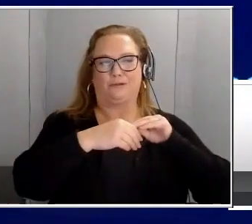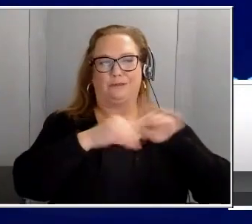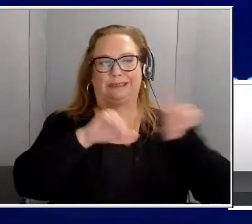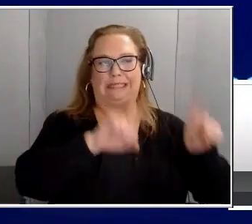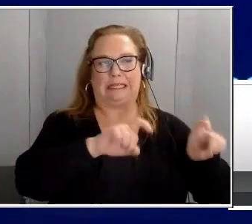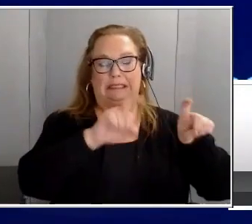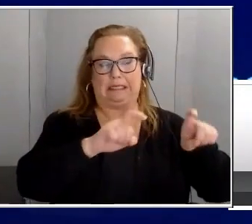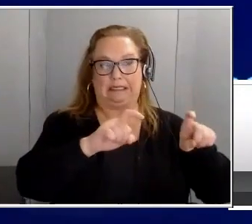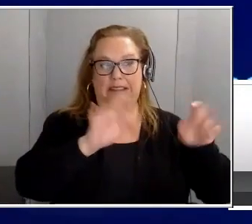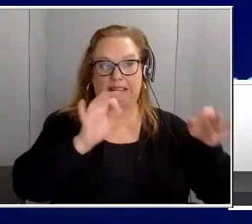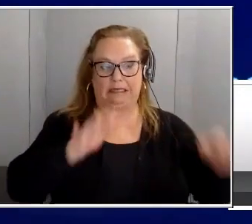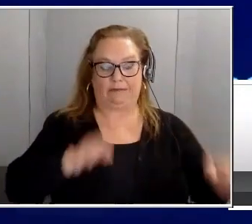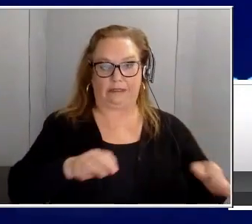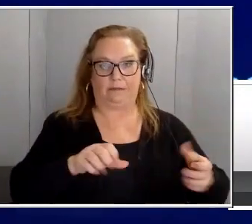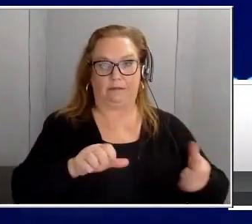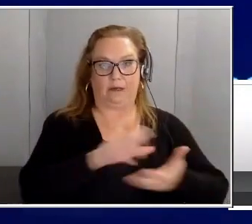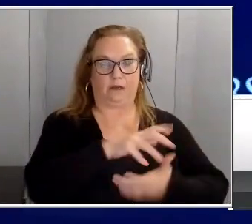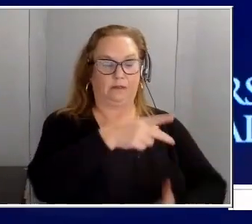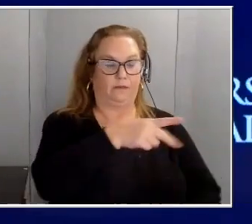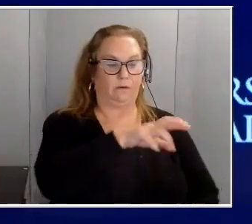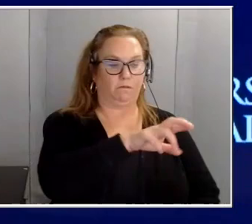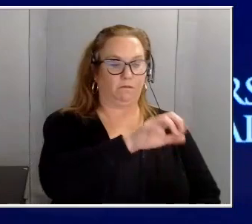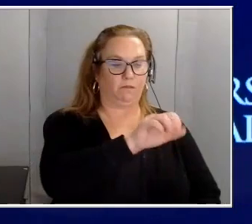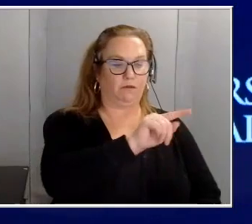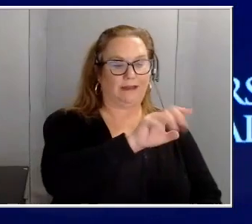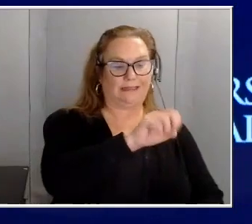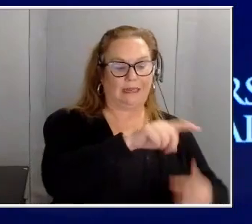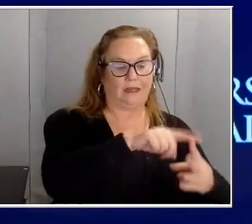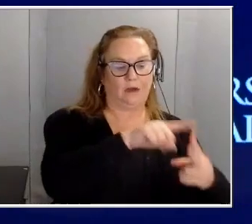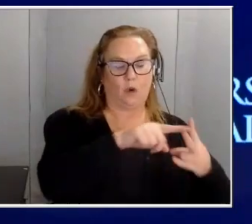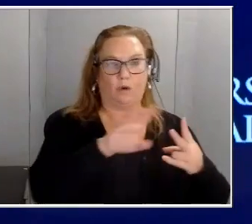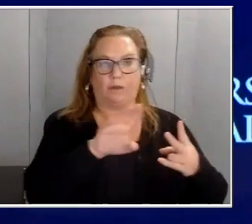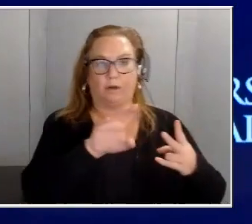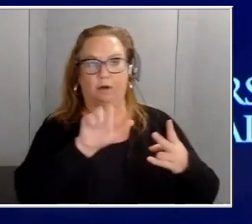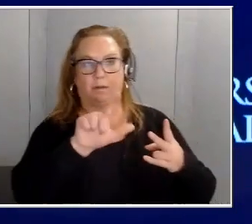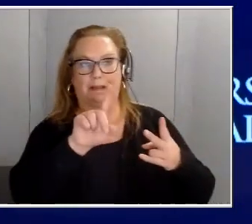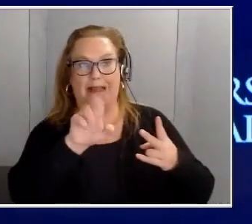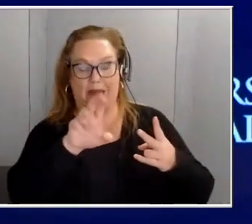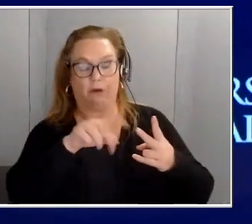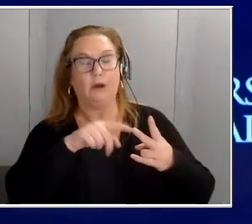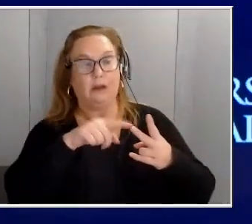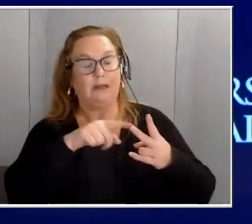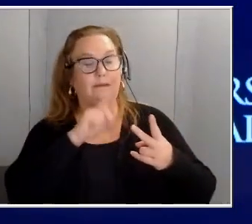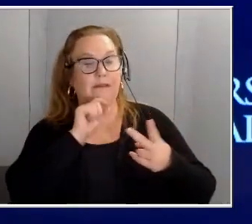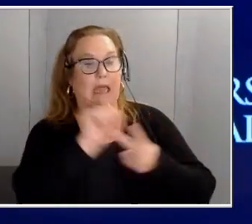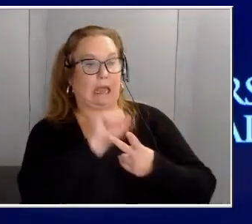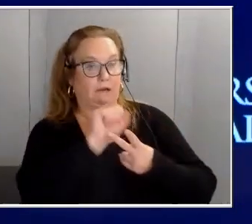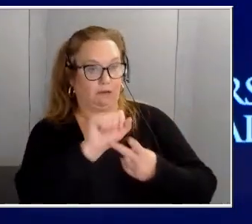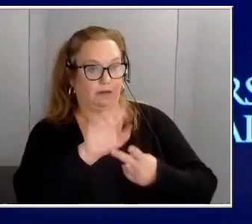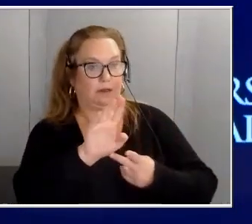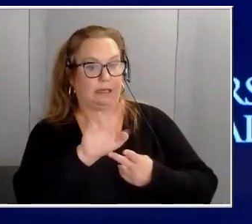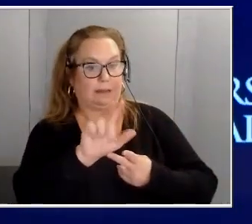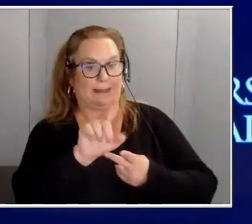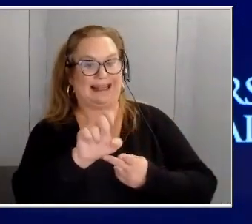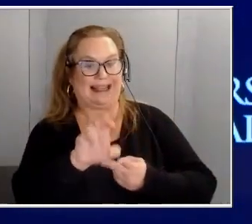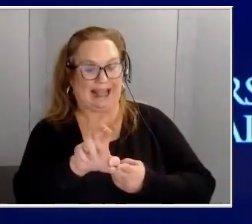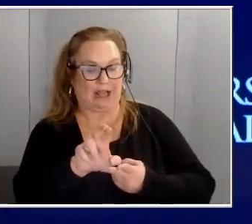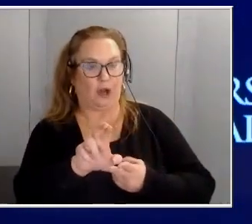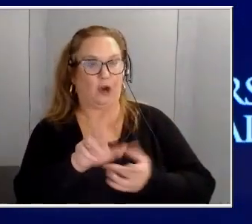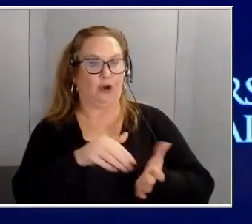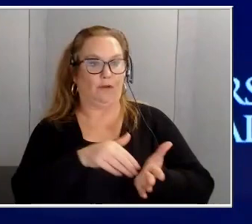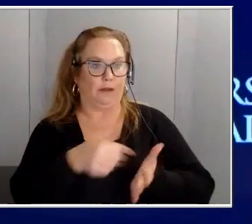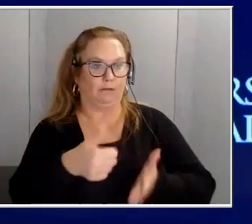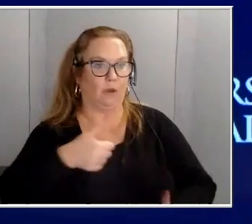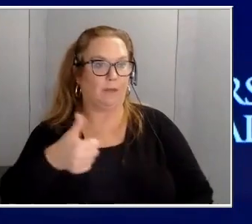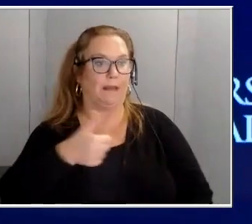their symptoms are being caused from their prostate or from their bladder. If it is determined that the bladder is causing their symptoms, the like frequency,